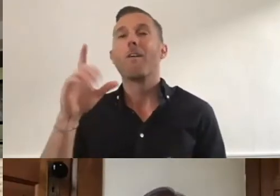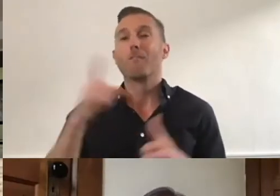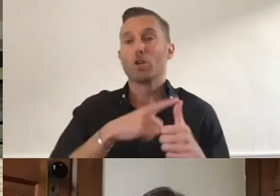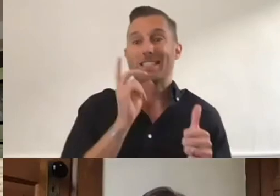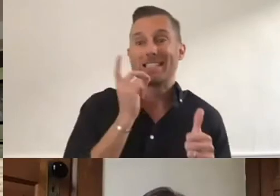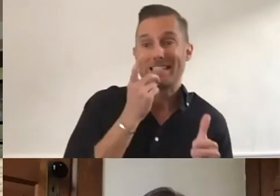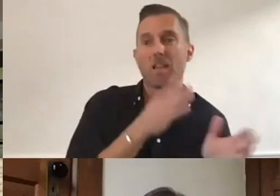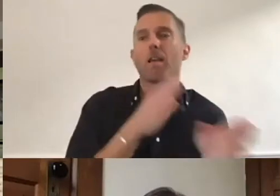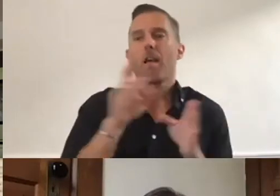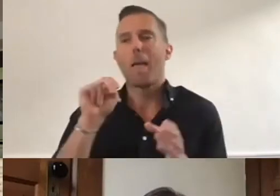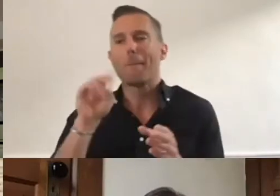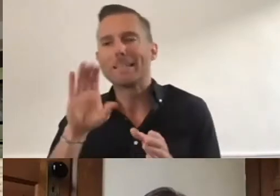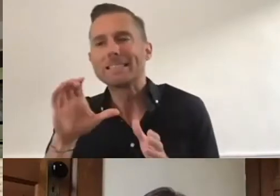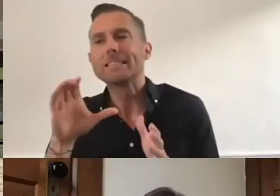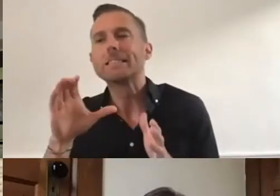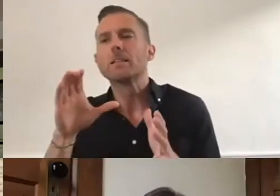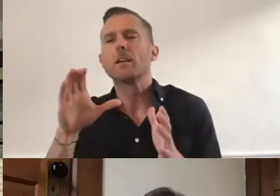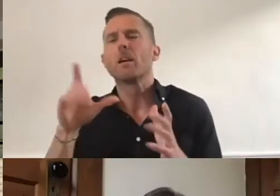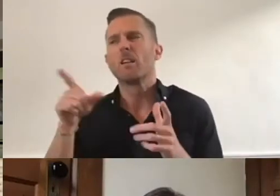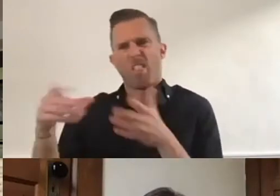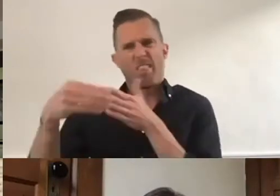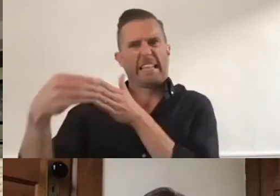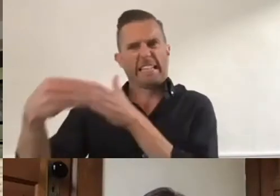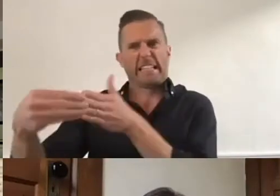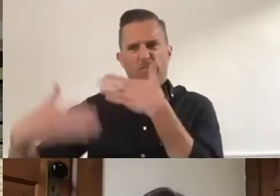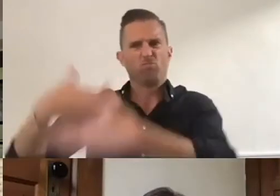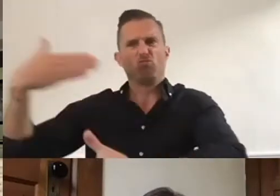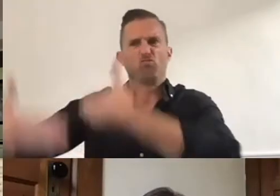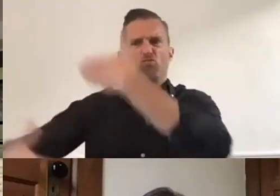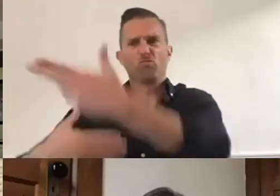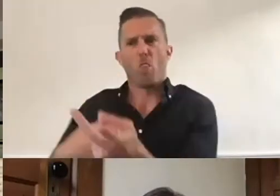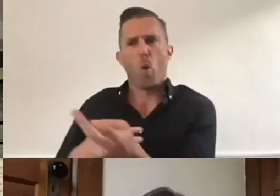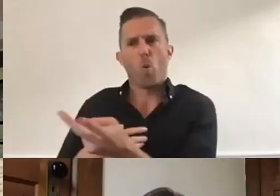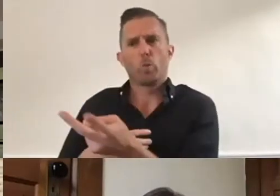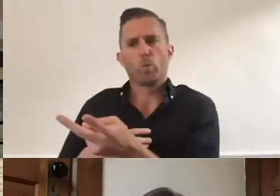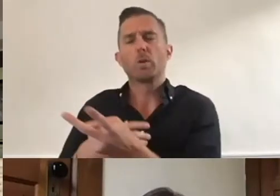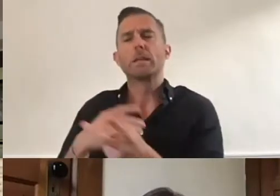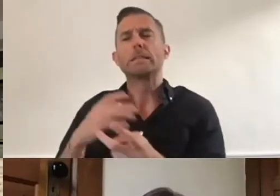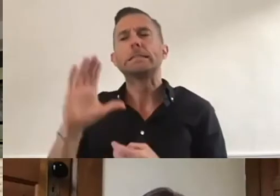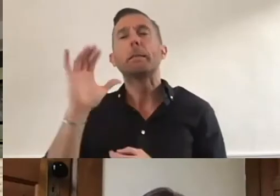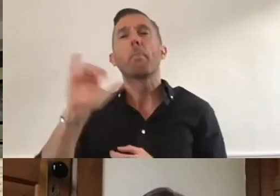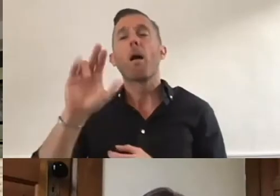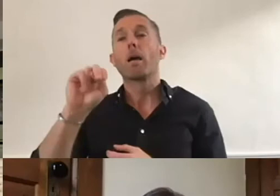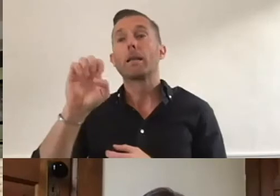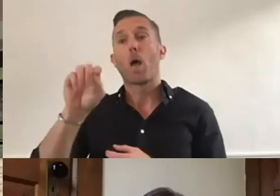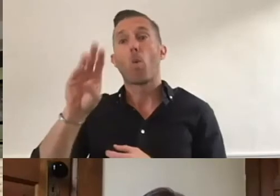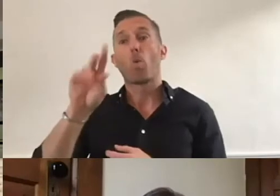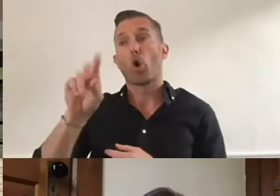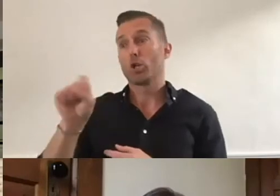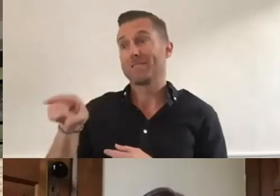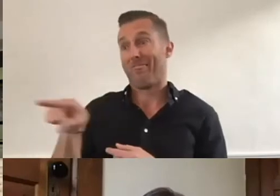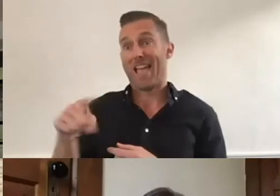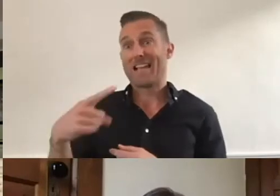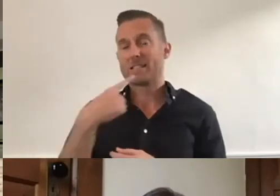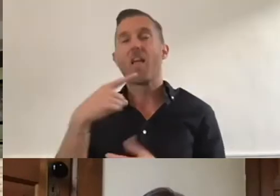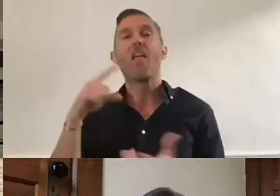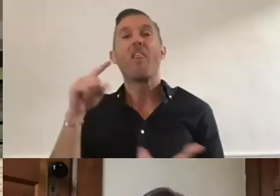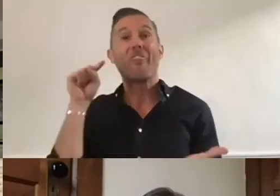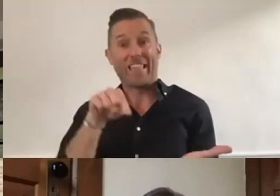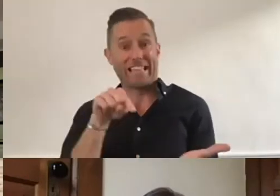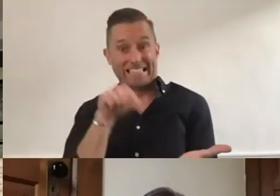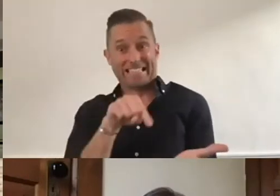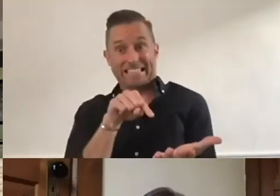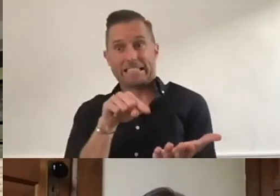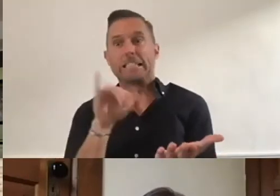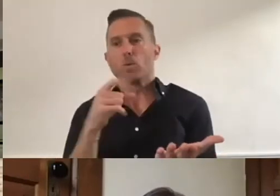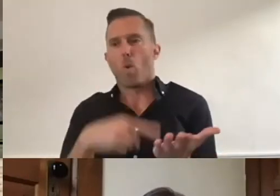you know, were really out front. And it felt like the networks basically said, this is what we want. So